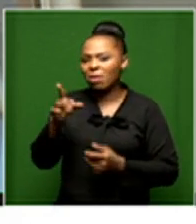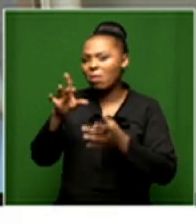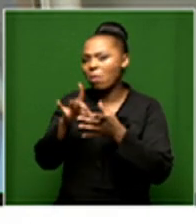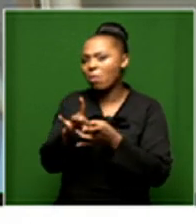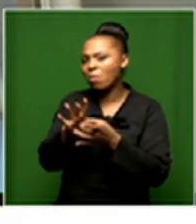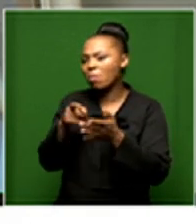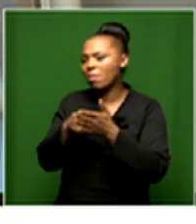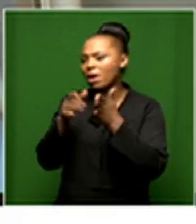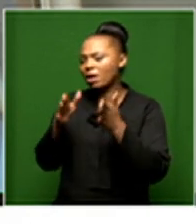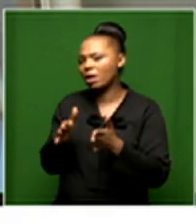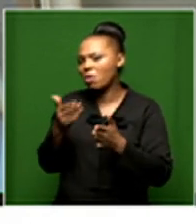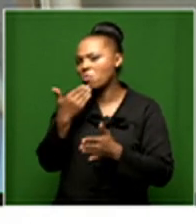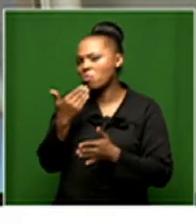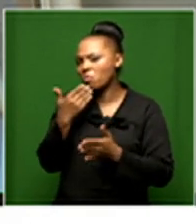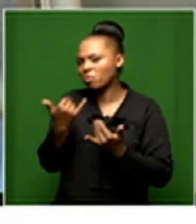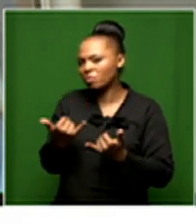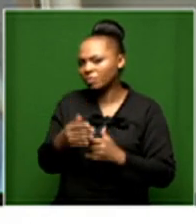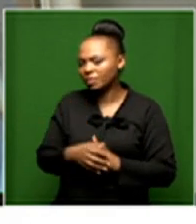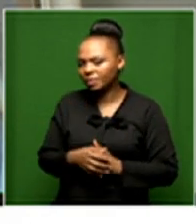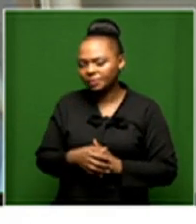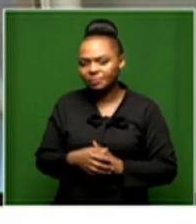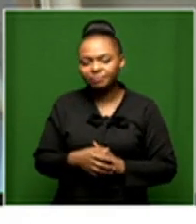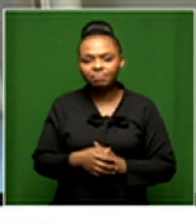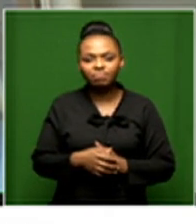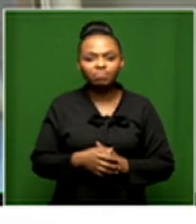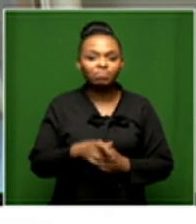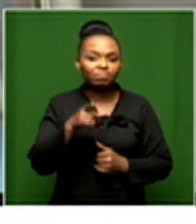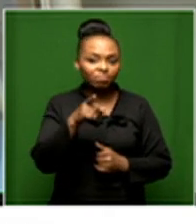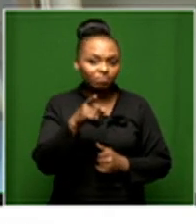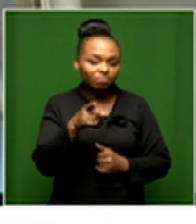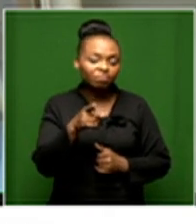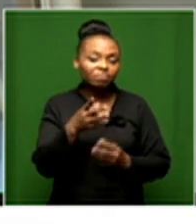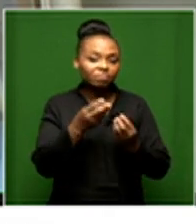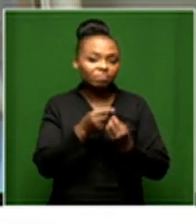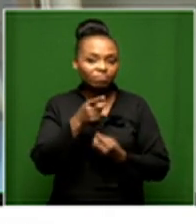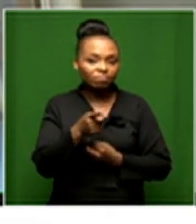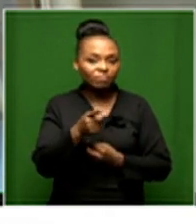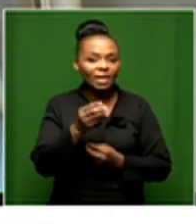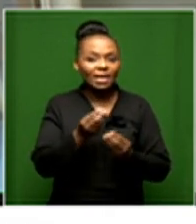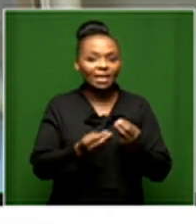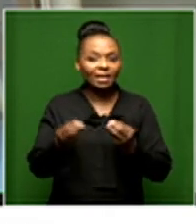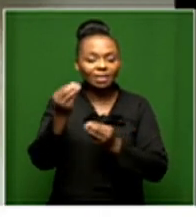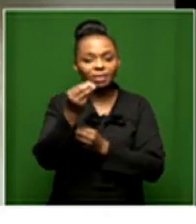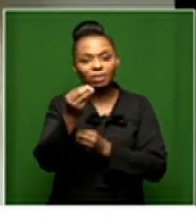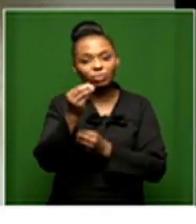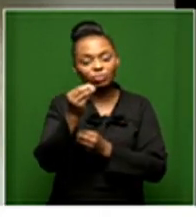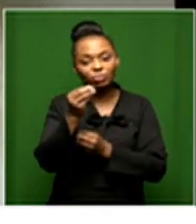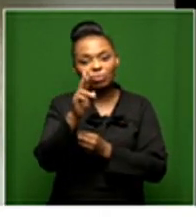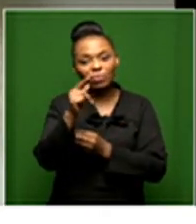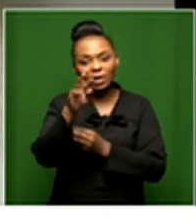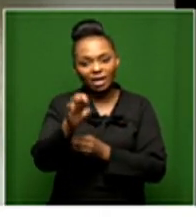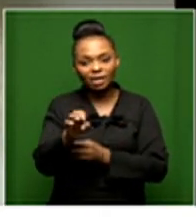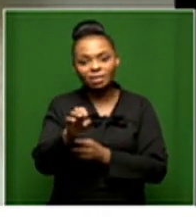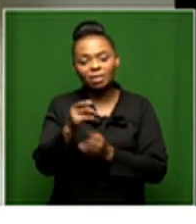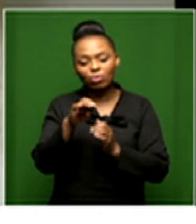for at this point? Well, fortunately, with the interest rate that has dropped to the